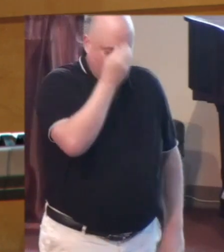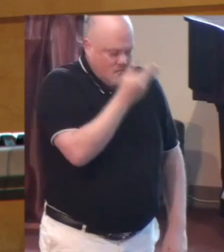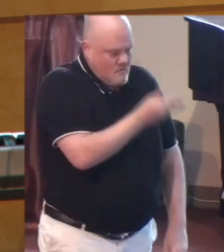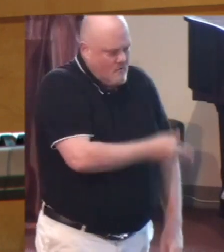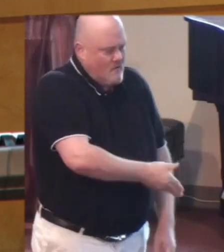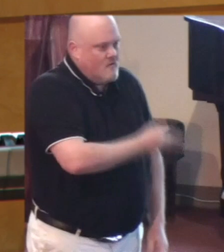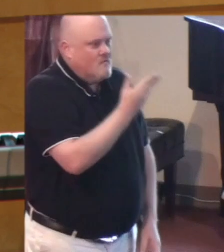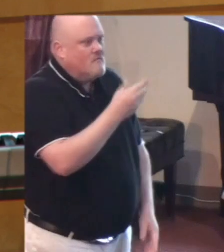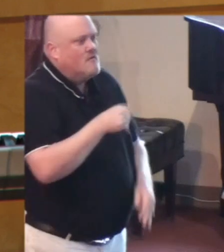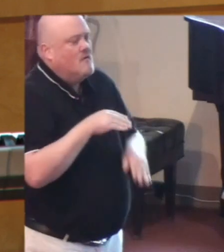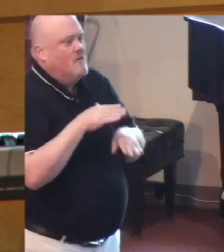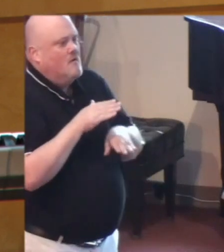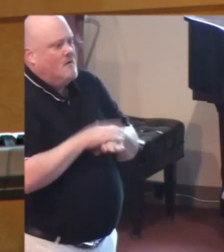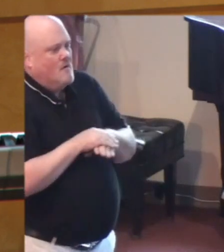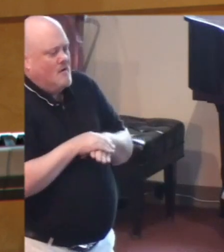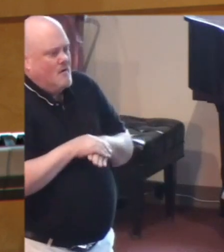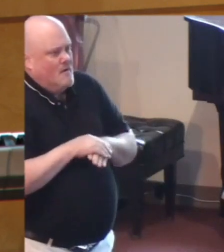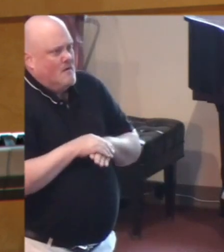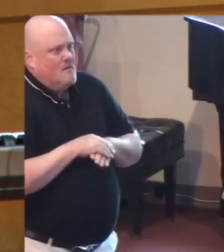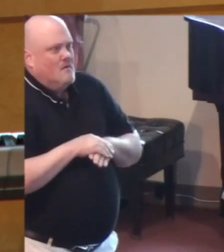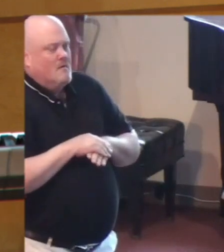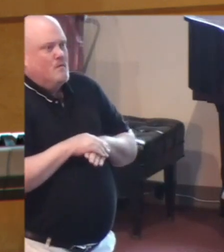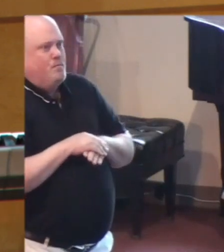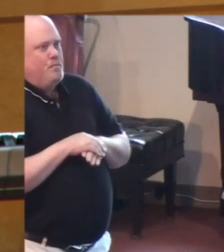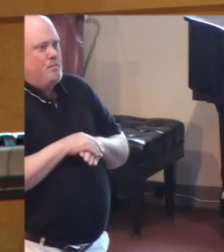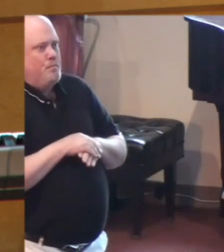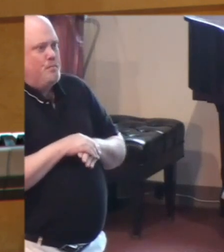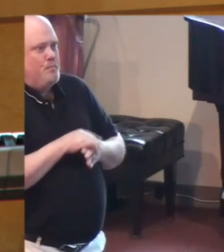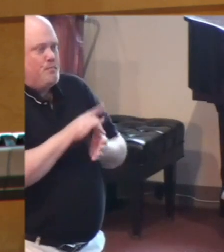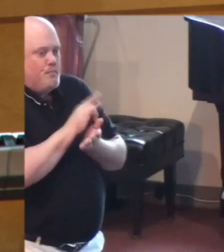She's gonna fly